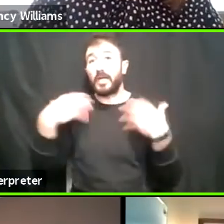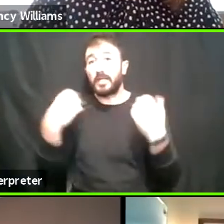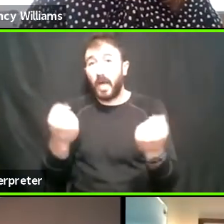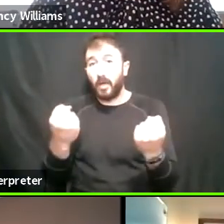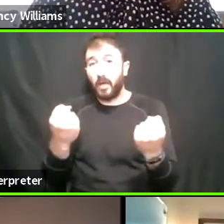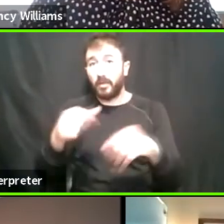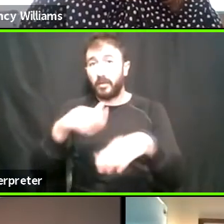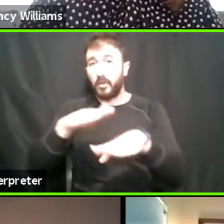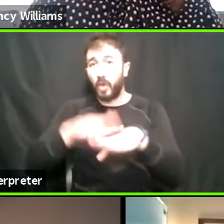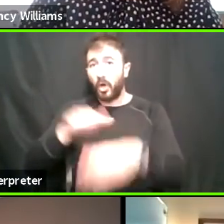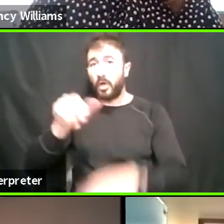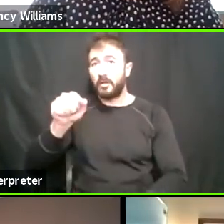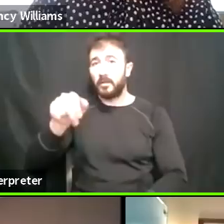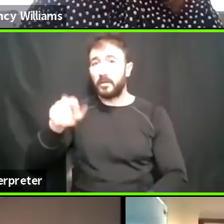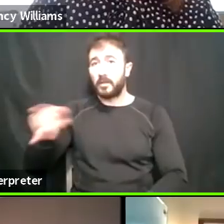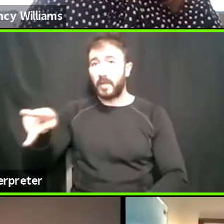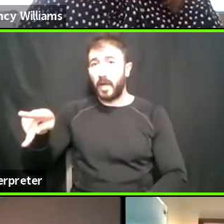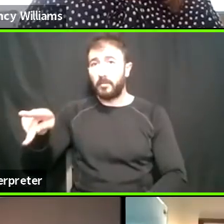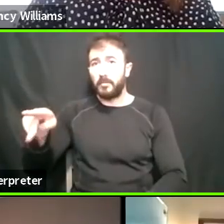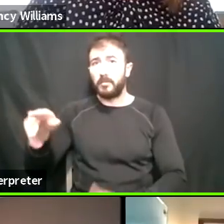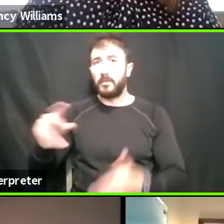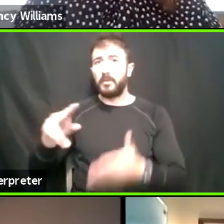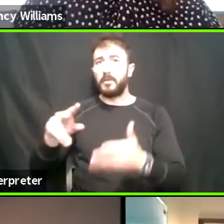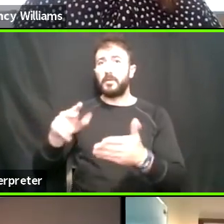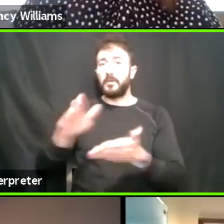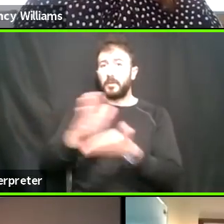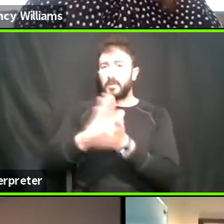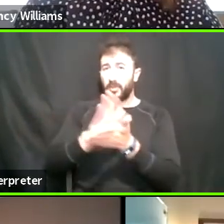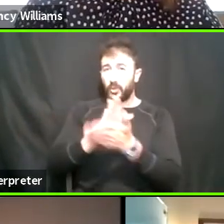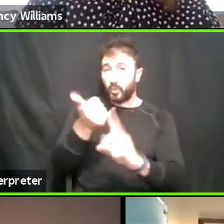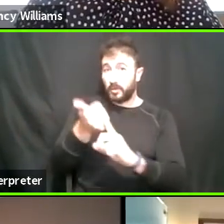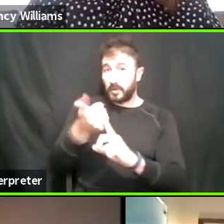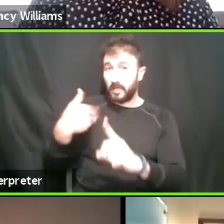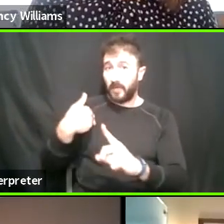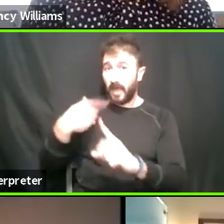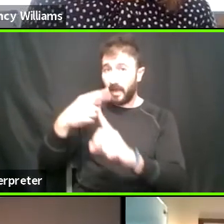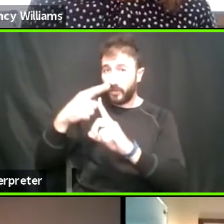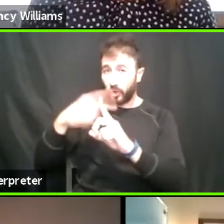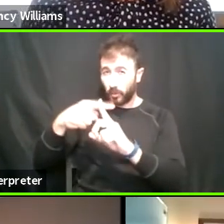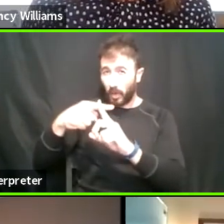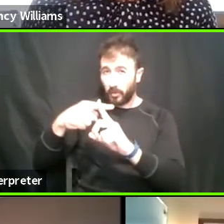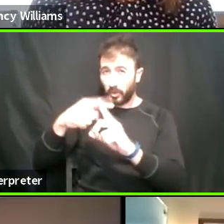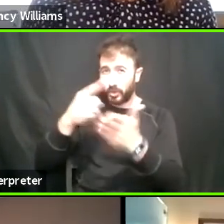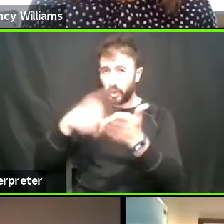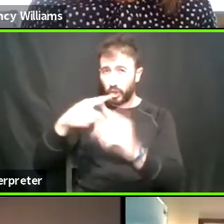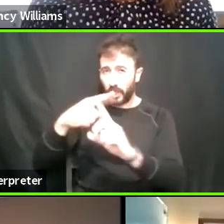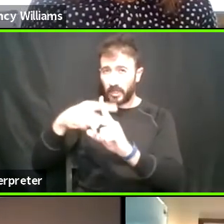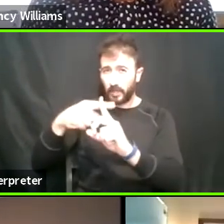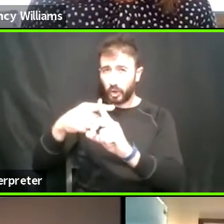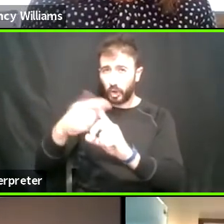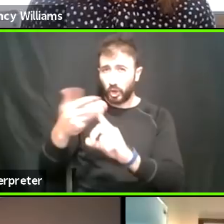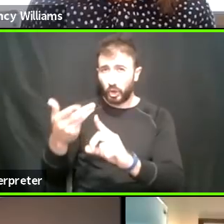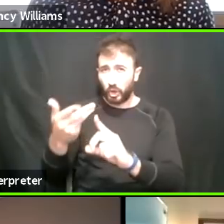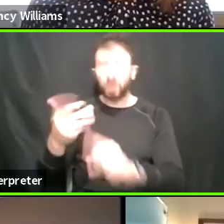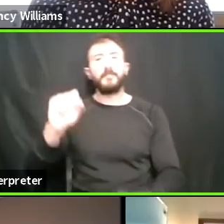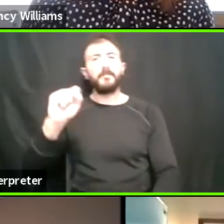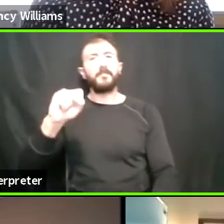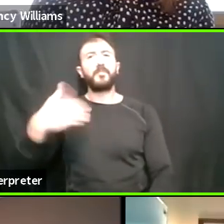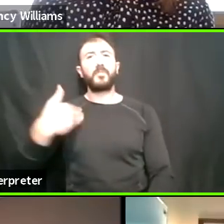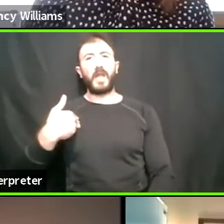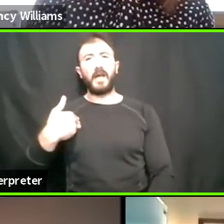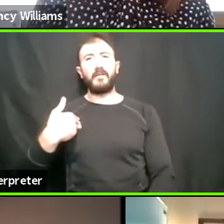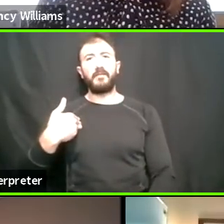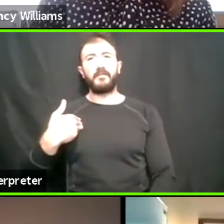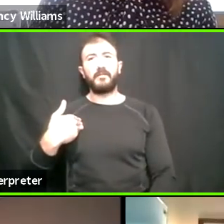it? Do we have thermometers in schools to take folks' temps? We do. This summer,